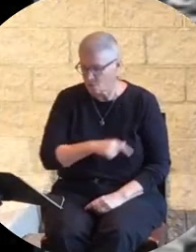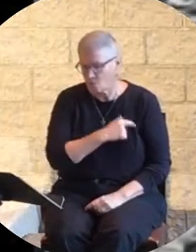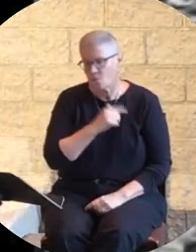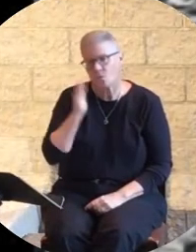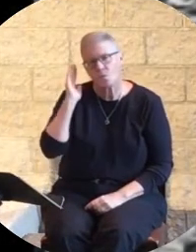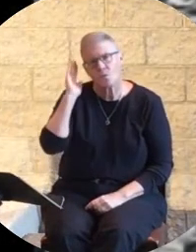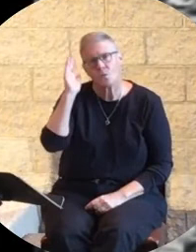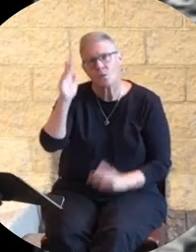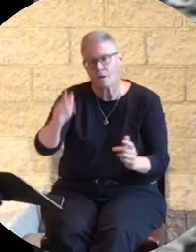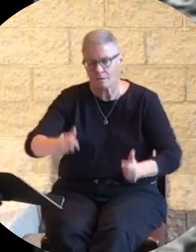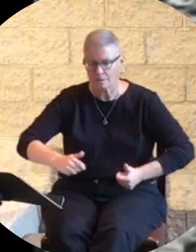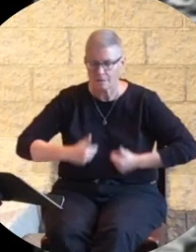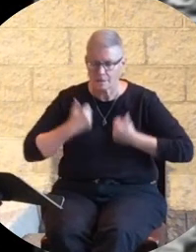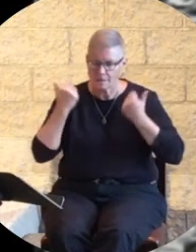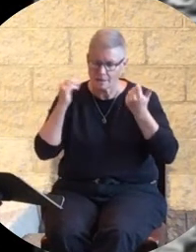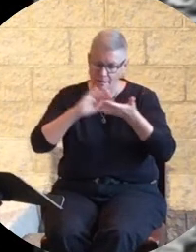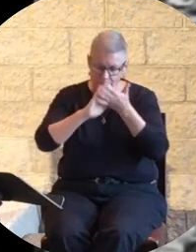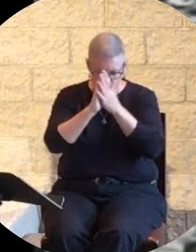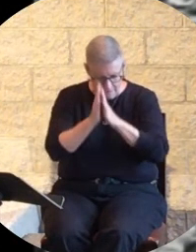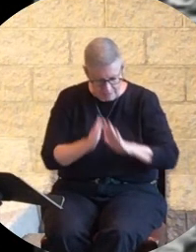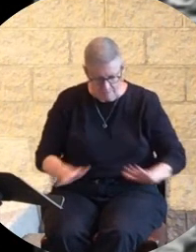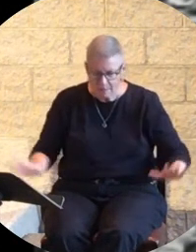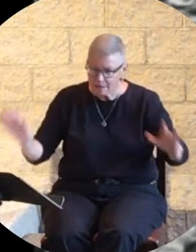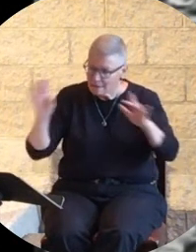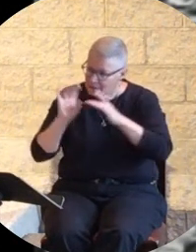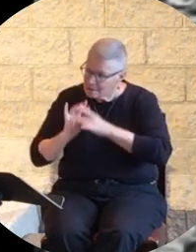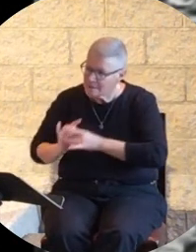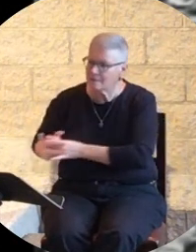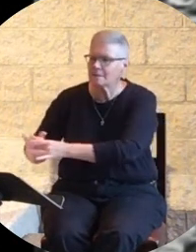peace. We shall live in